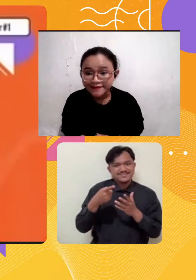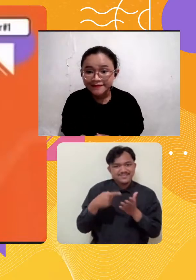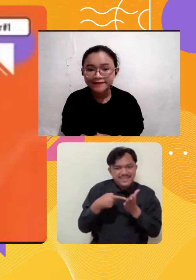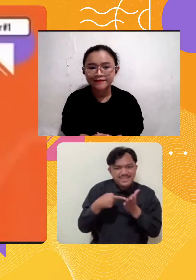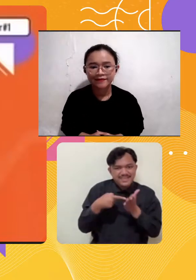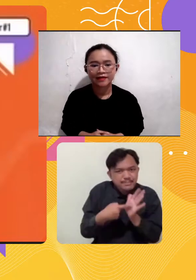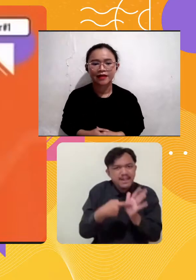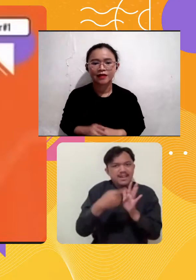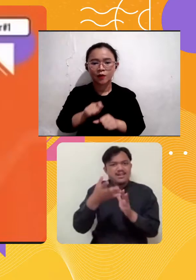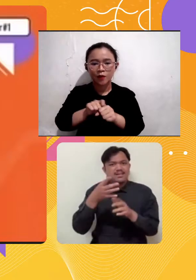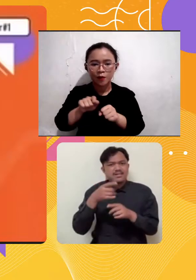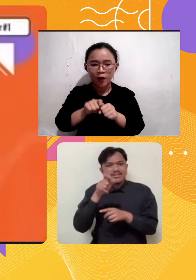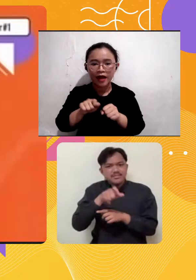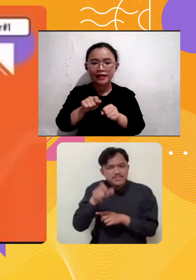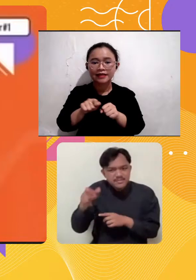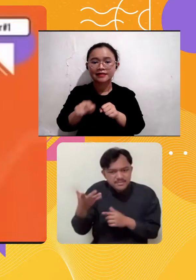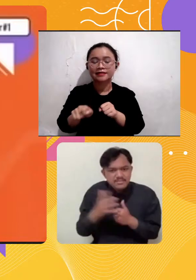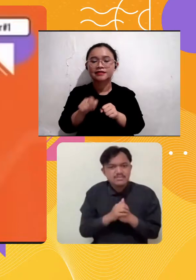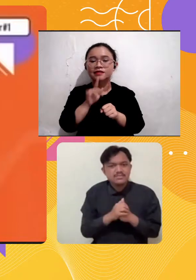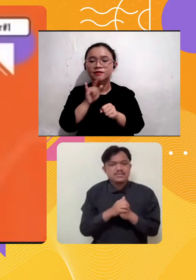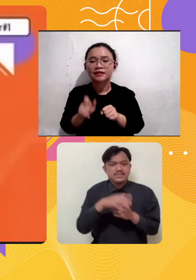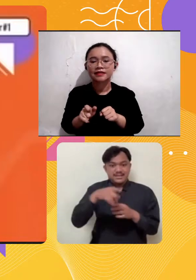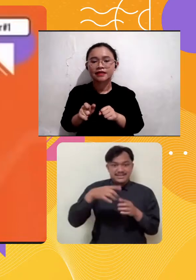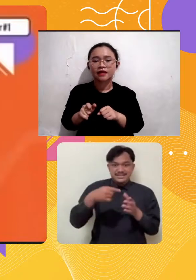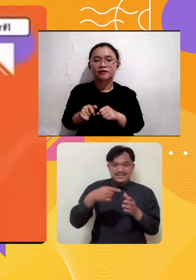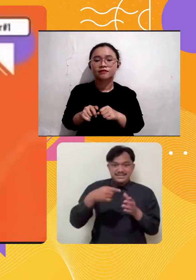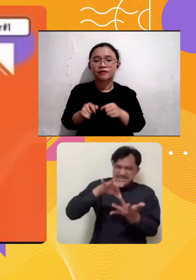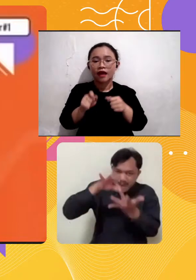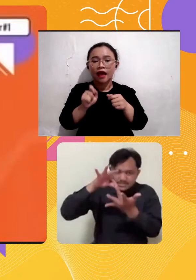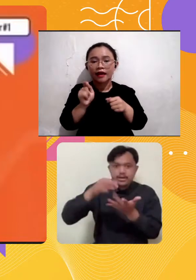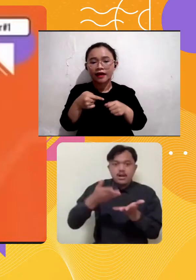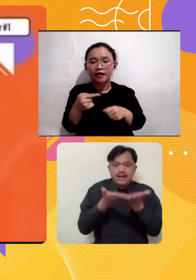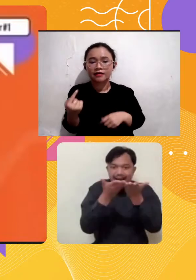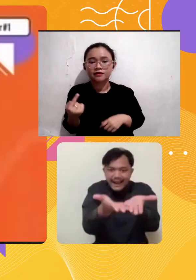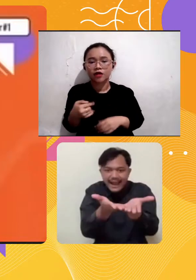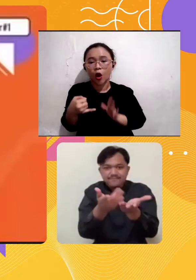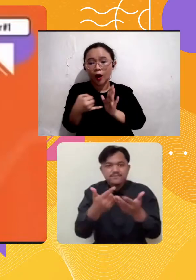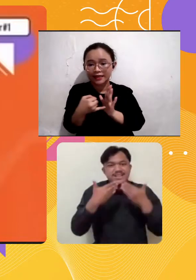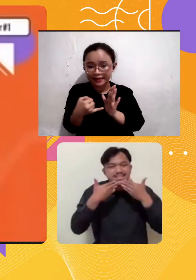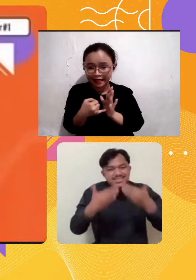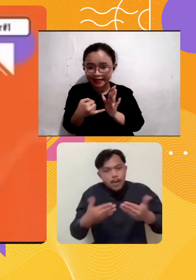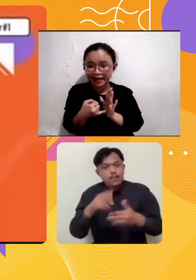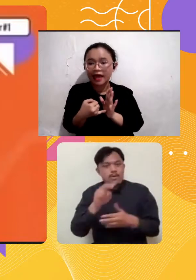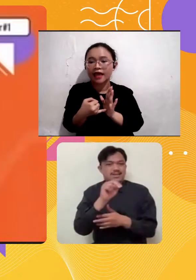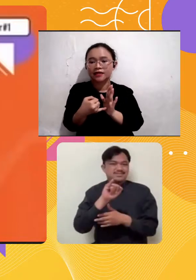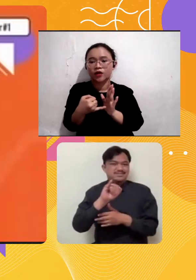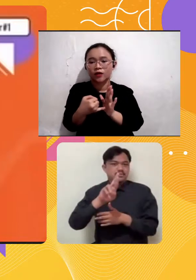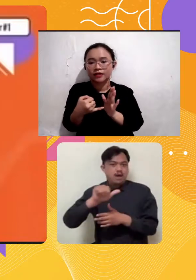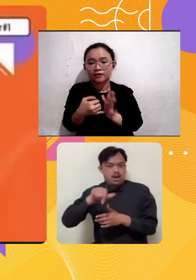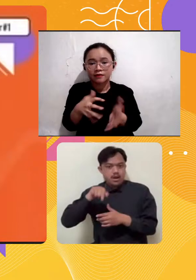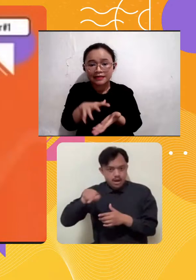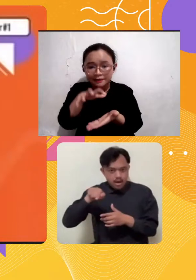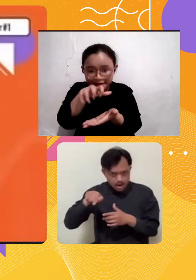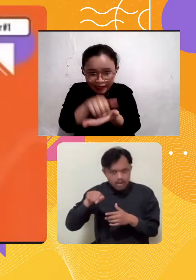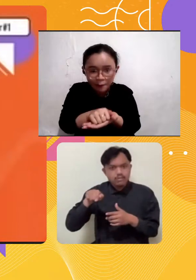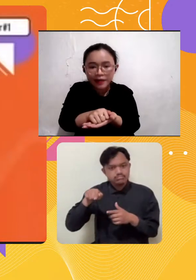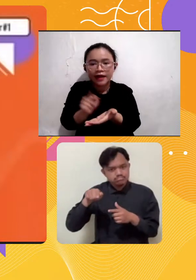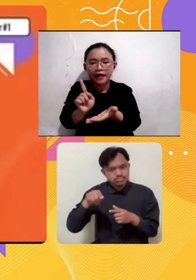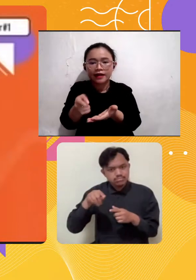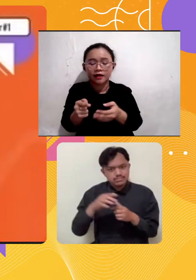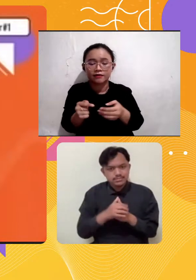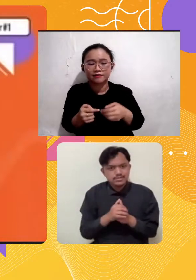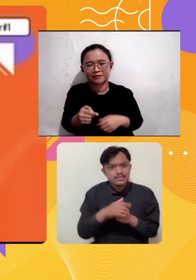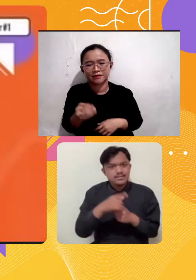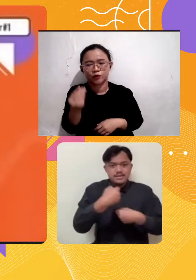for the content quality assurance checklist together with the Sandeep. So please let me share the screen